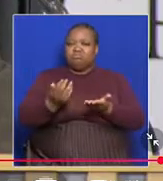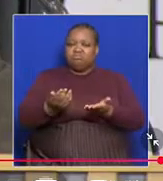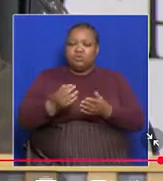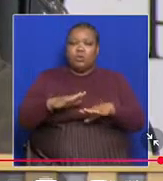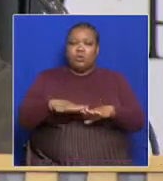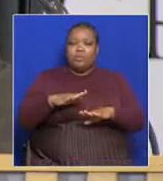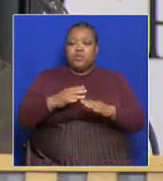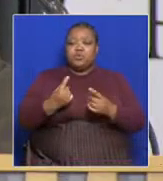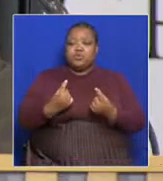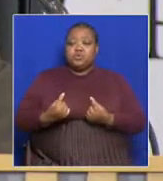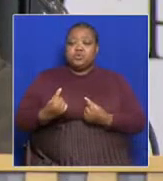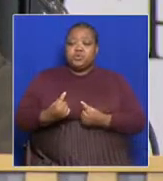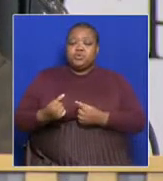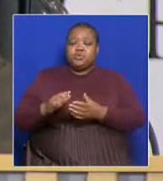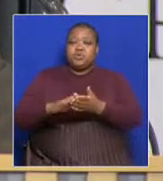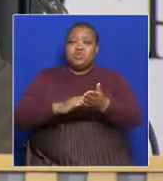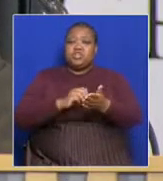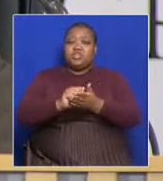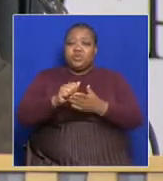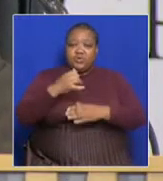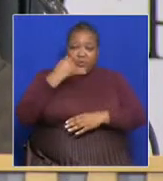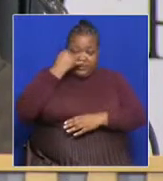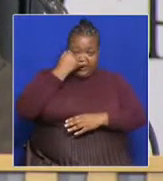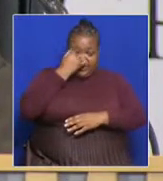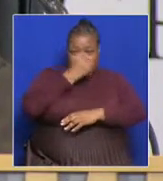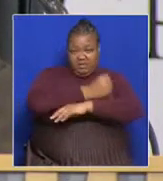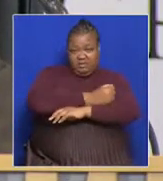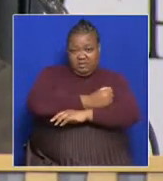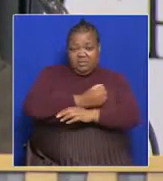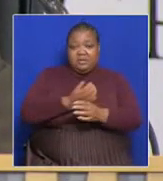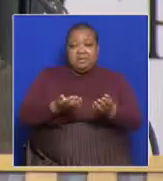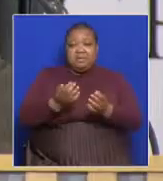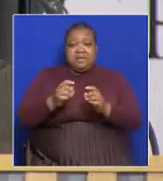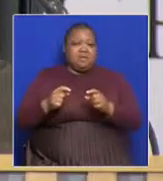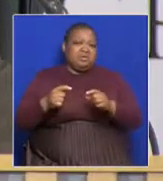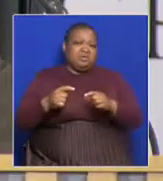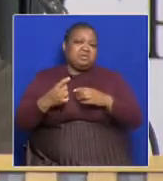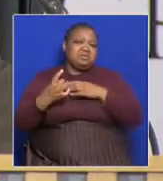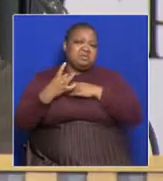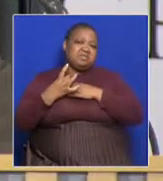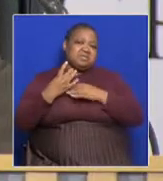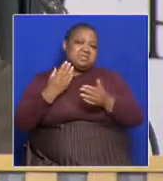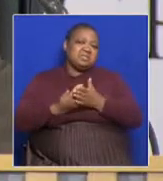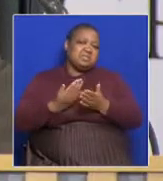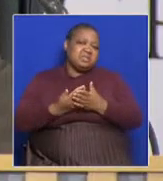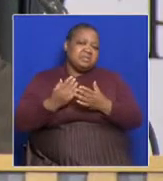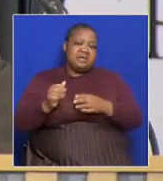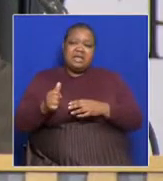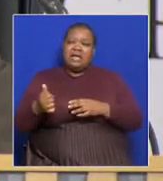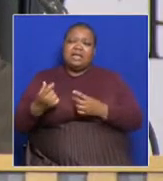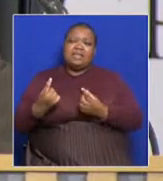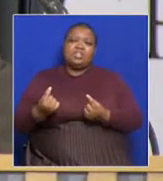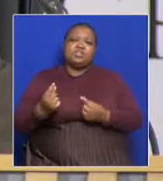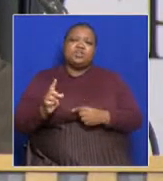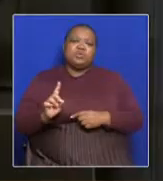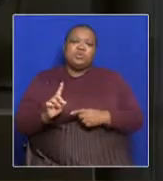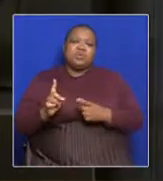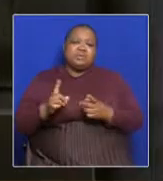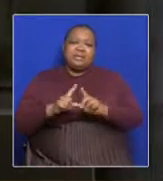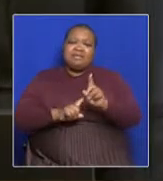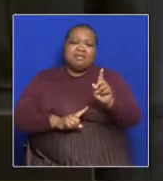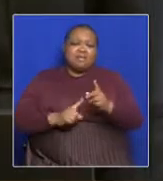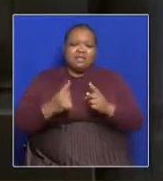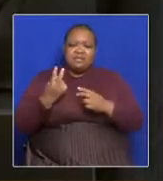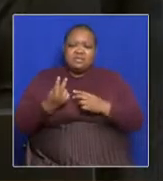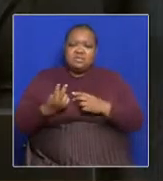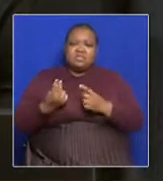destroy those drugs, maybe the Commission can enlighten me what else I could have done, because I failed to see it. I can't